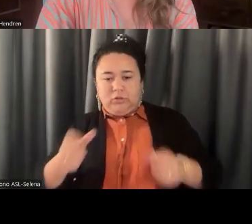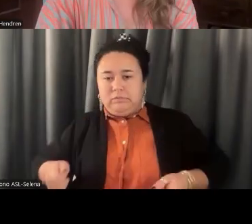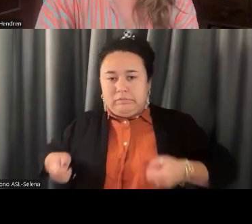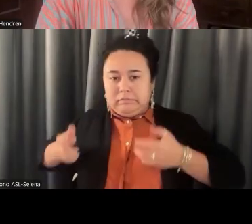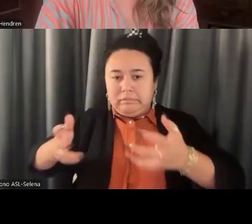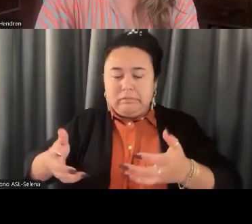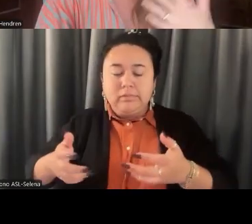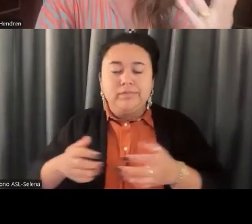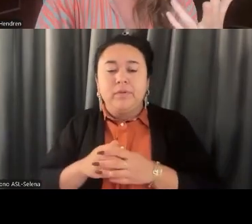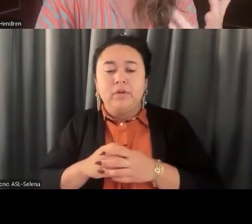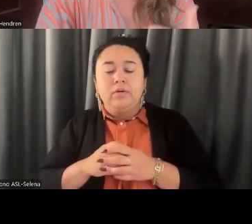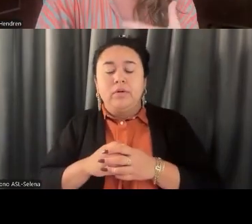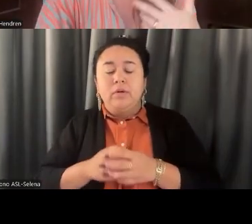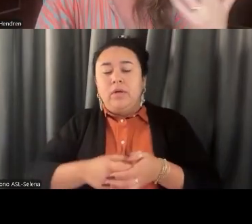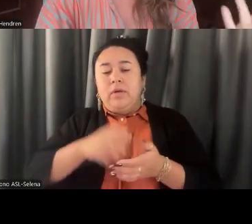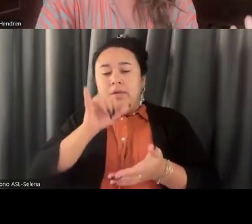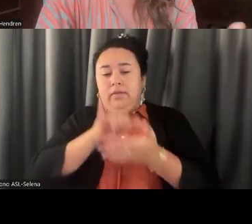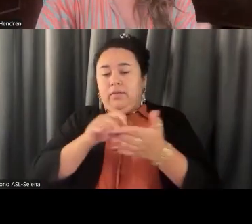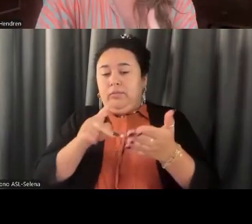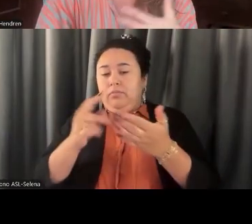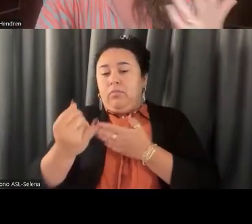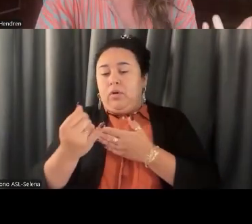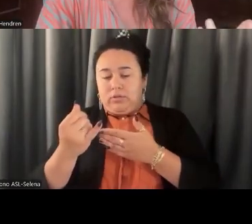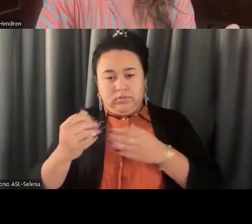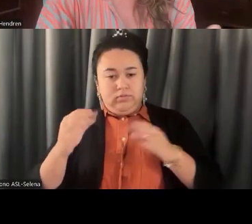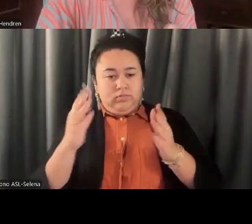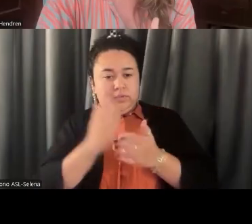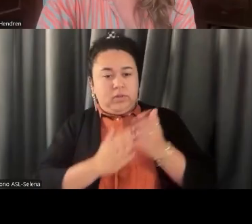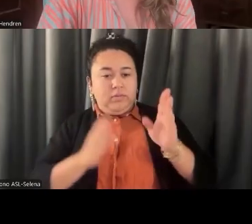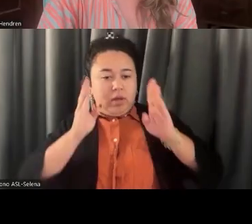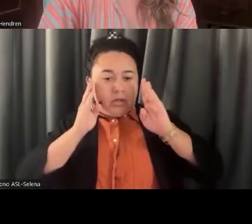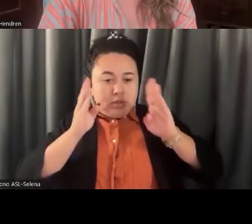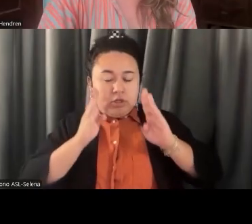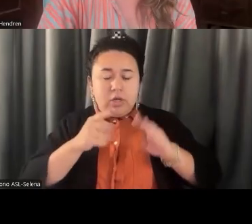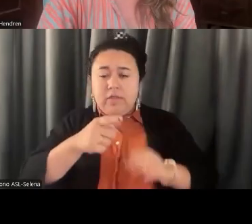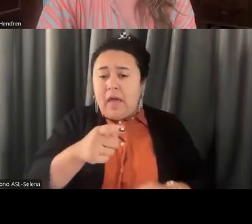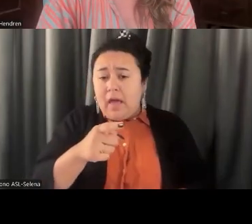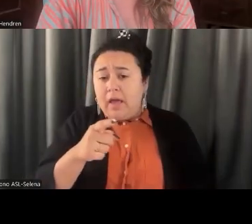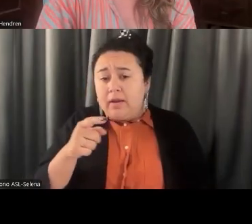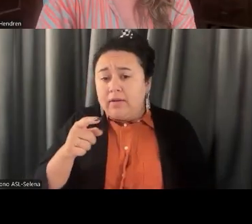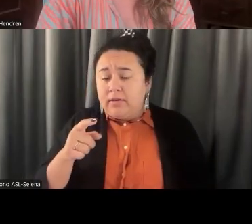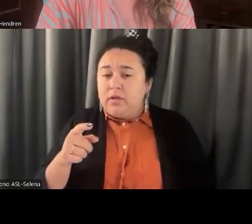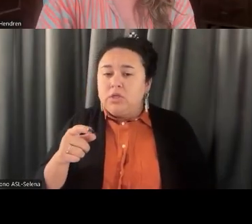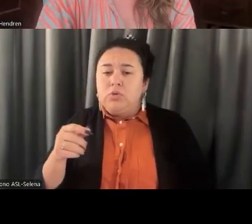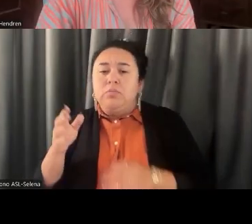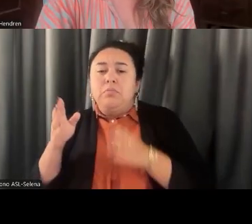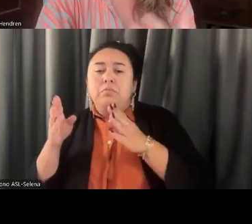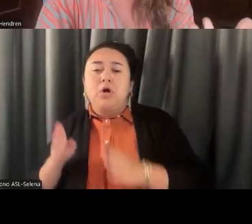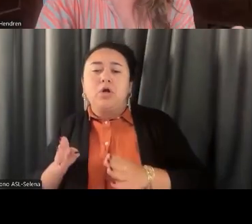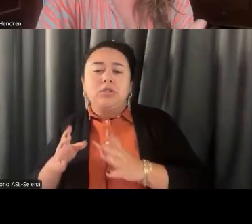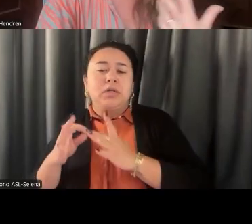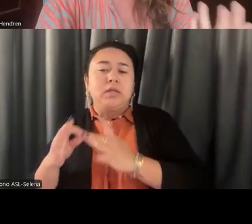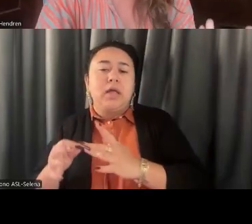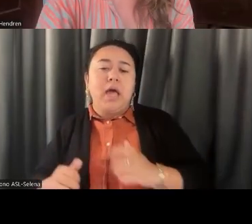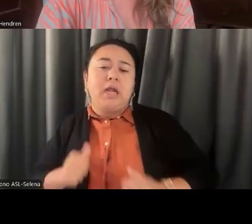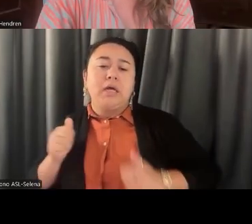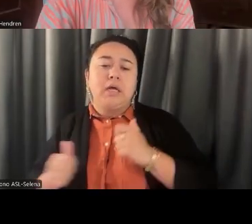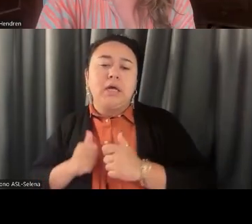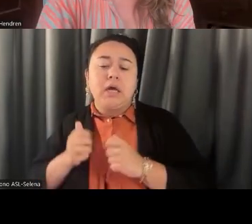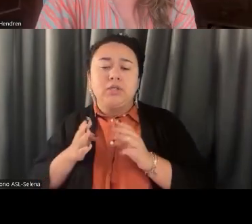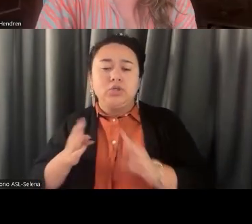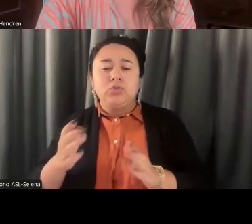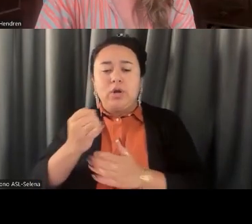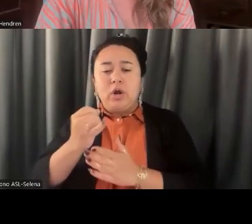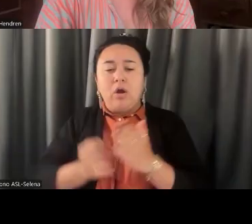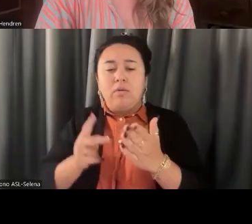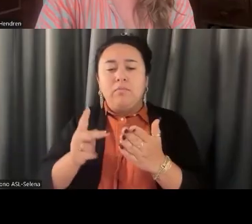it. This project got some press as a kind of guerrilla street art project, and people took it up and were interested